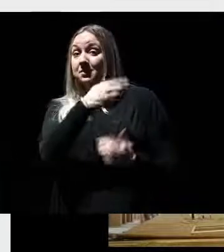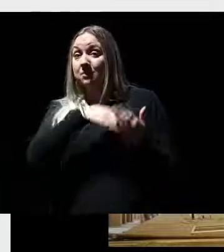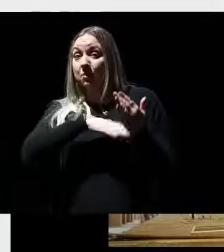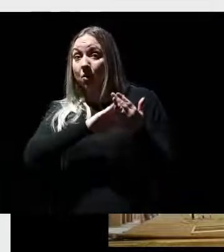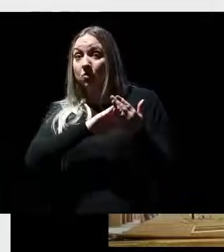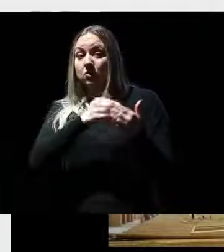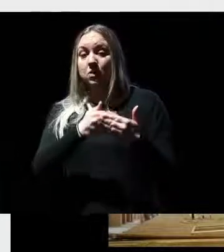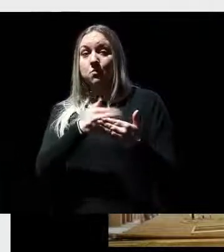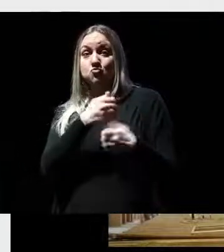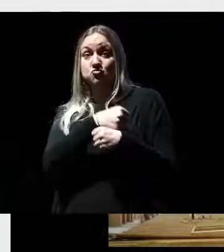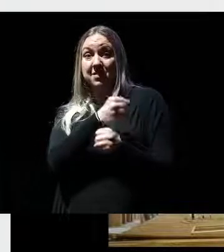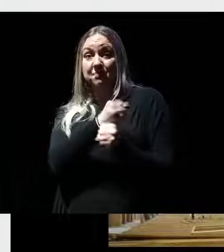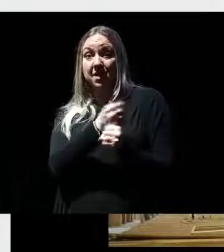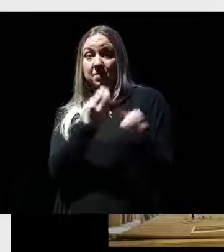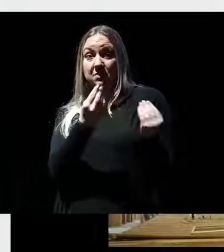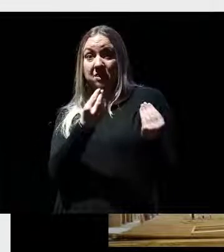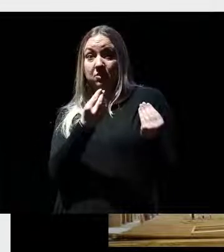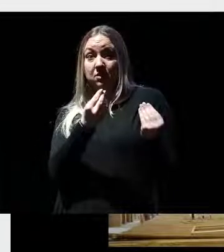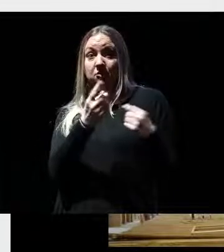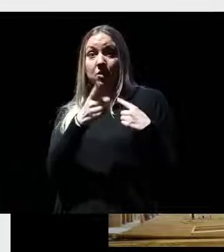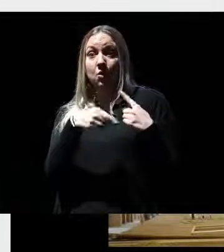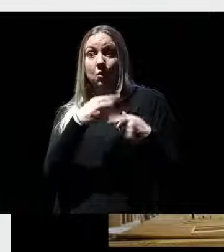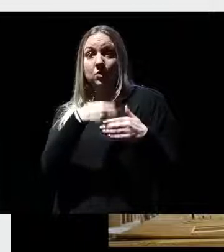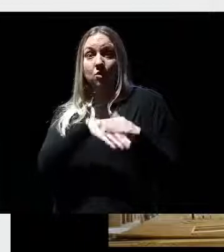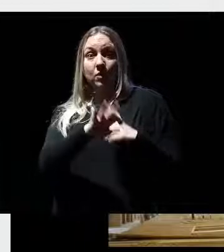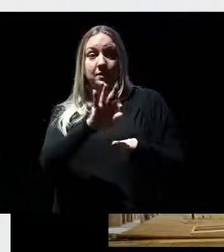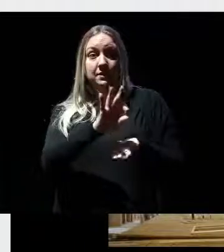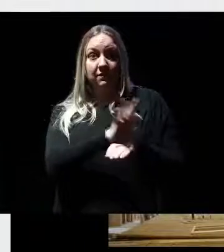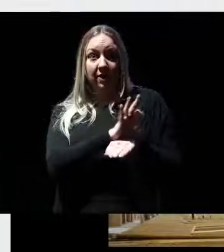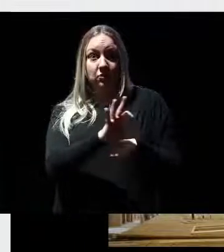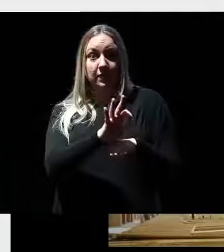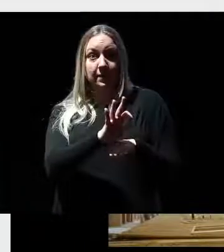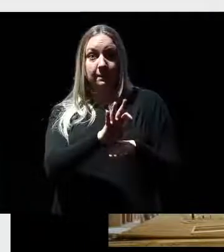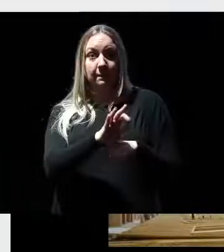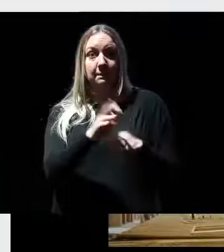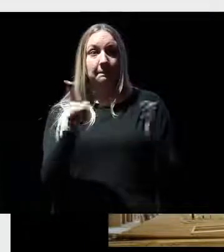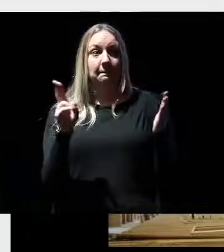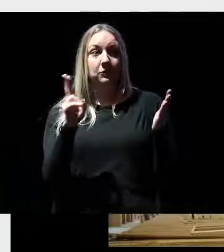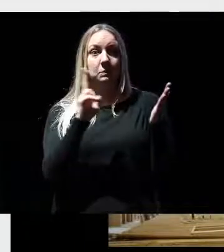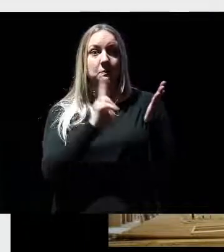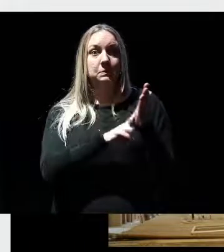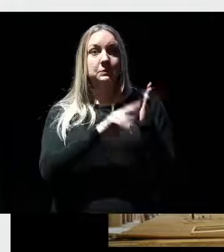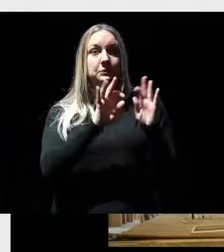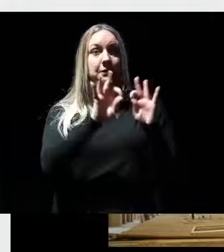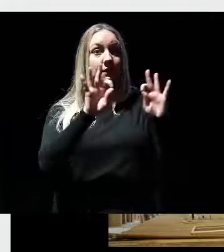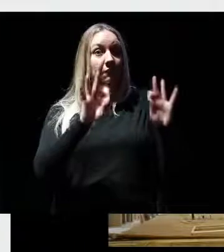to the factory, and that happened twice, and eventually signed off on the